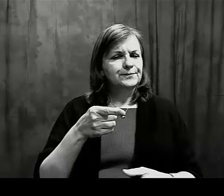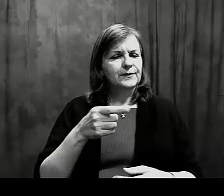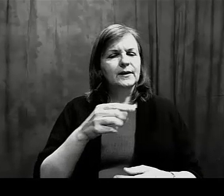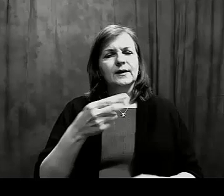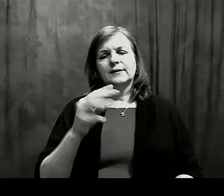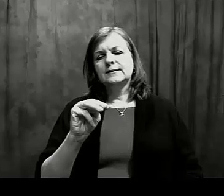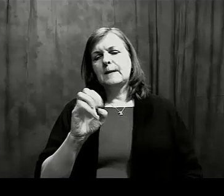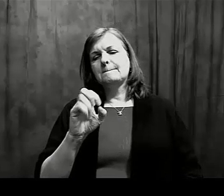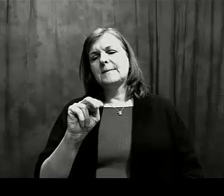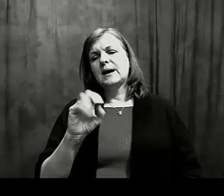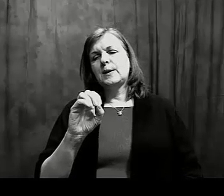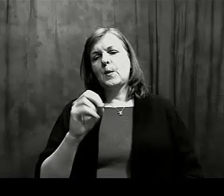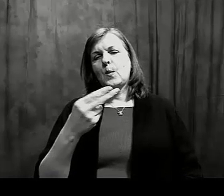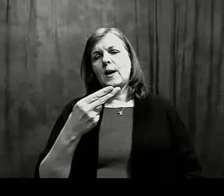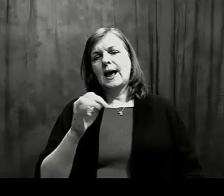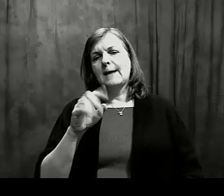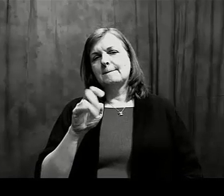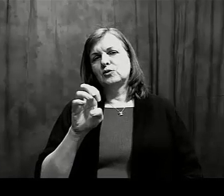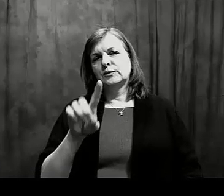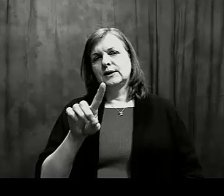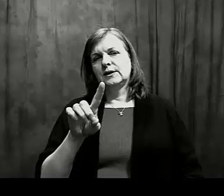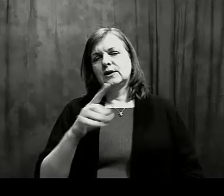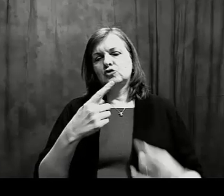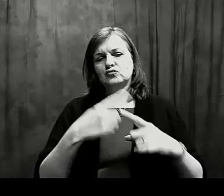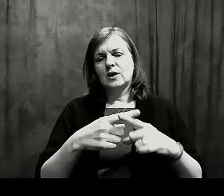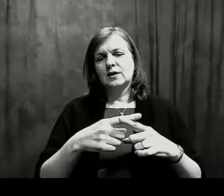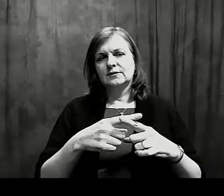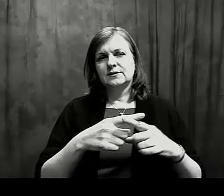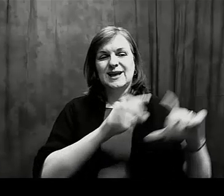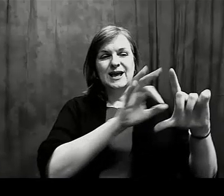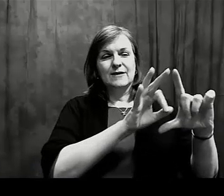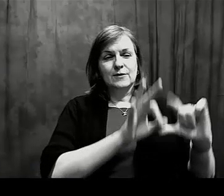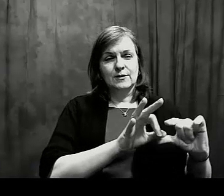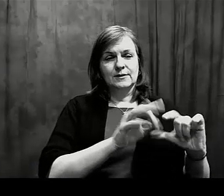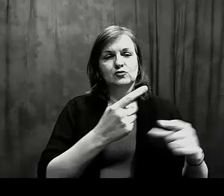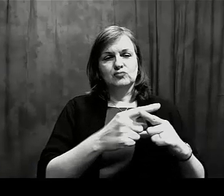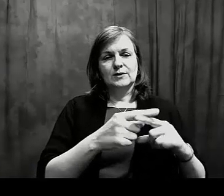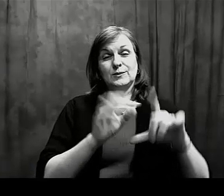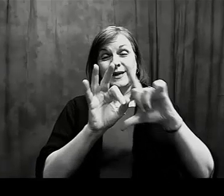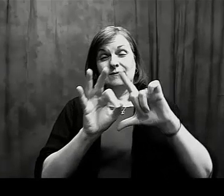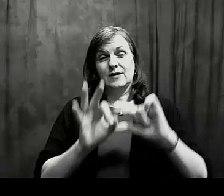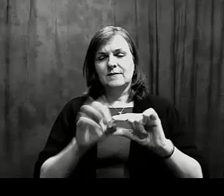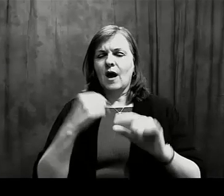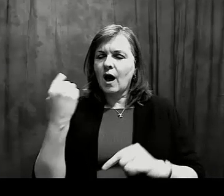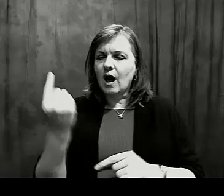heterozygotes in a monohybrid cross always gives you